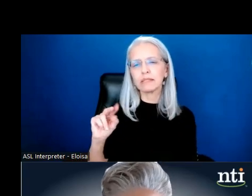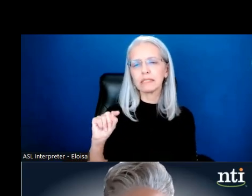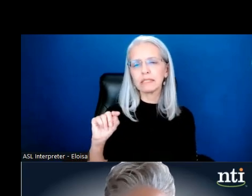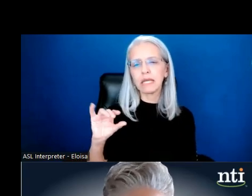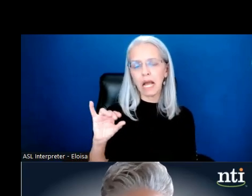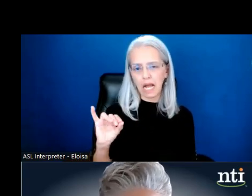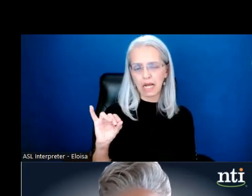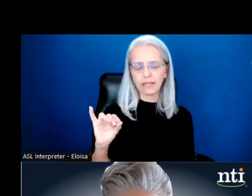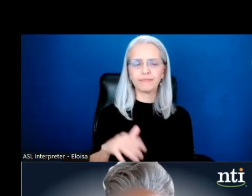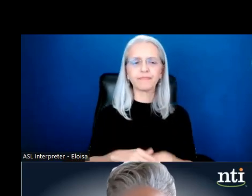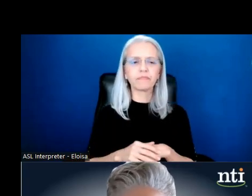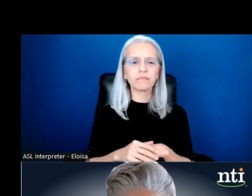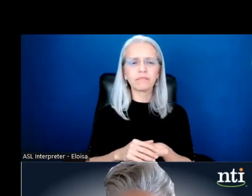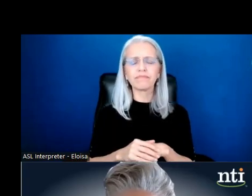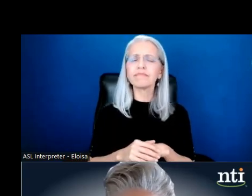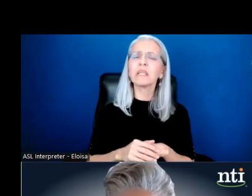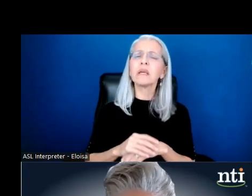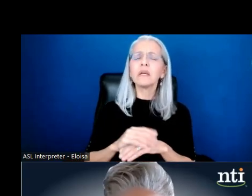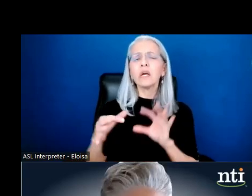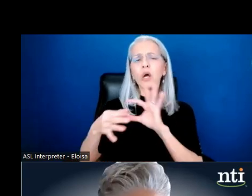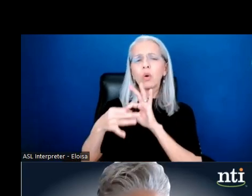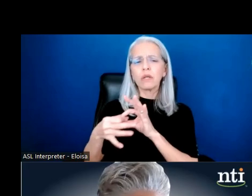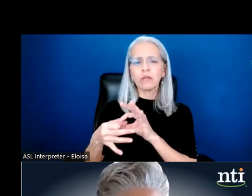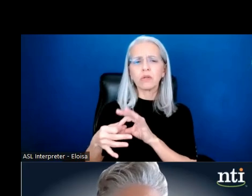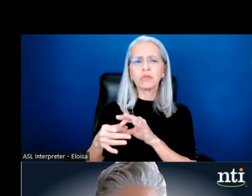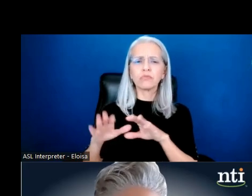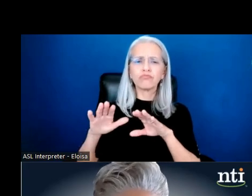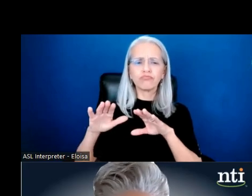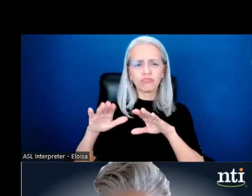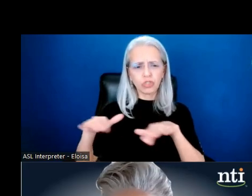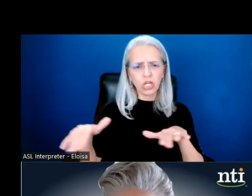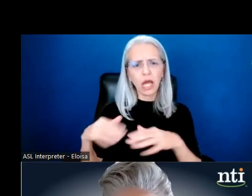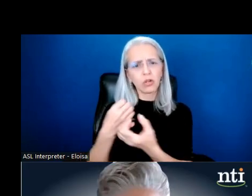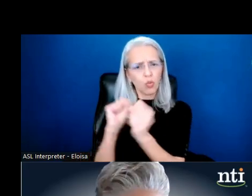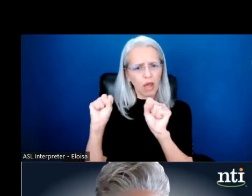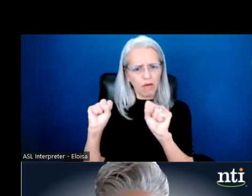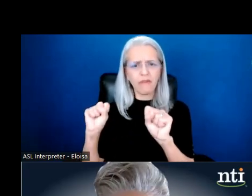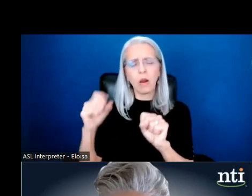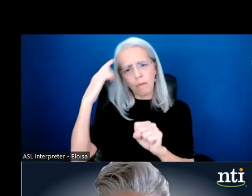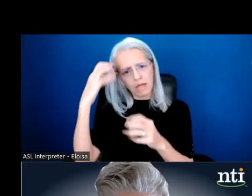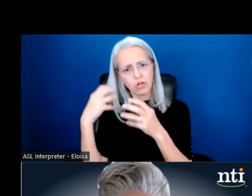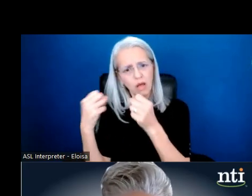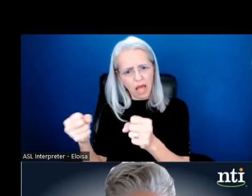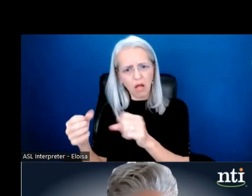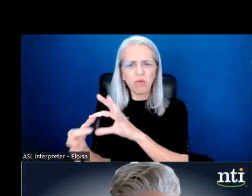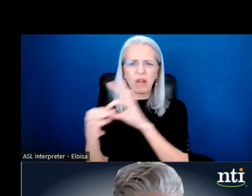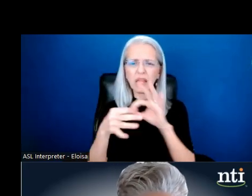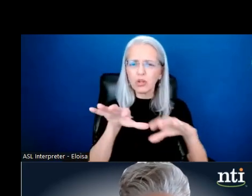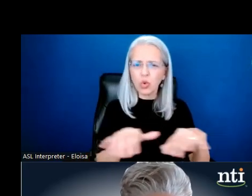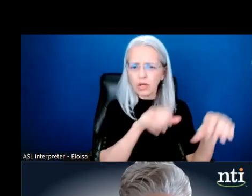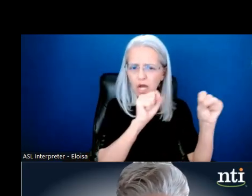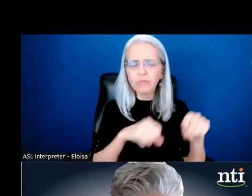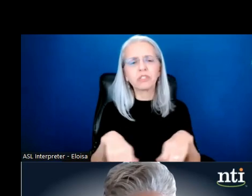Basically, when we talk about child welfare and mental health professionals serving these adoption, guardianship,